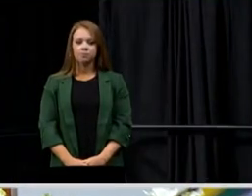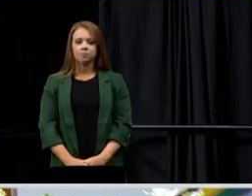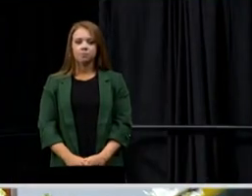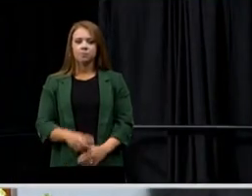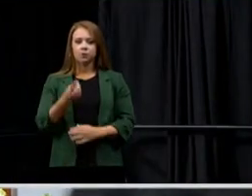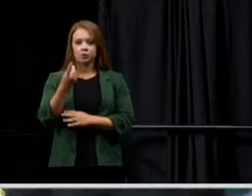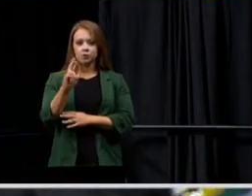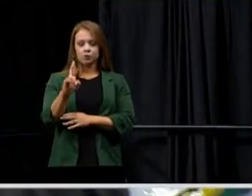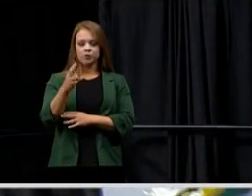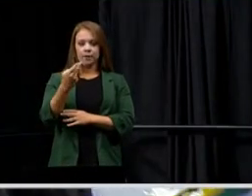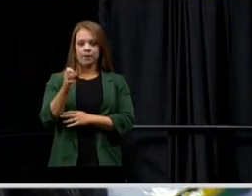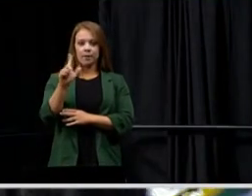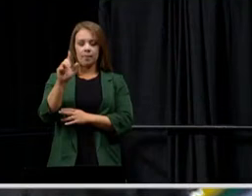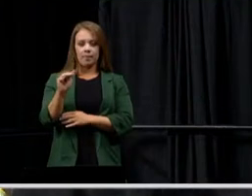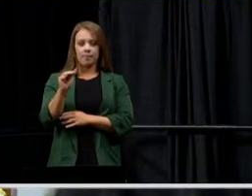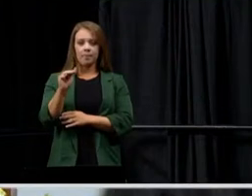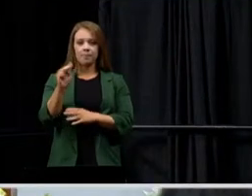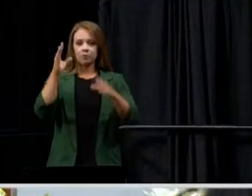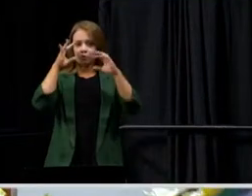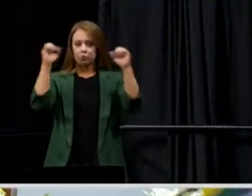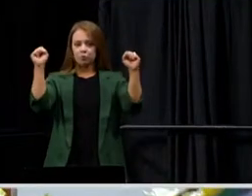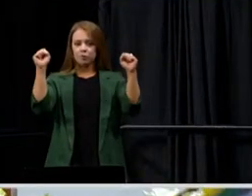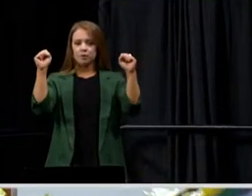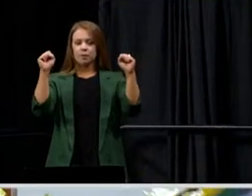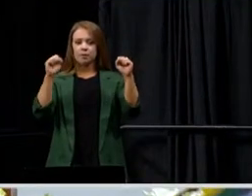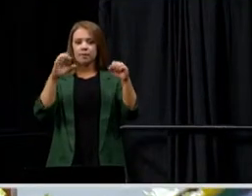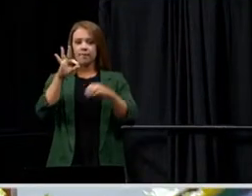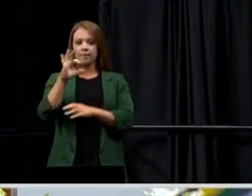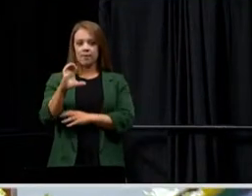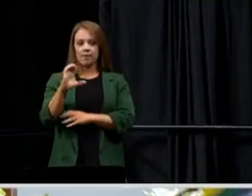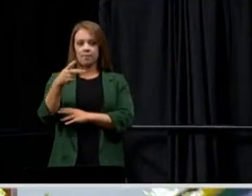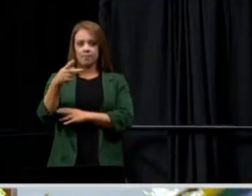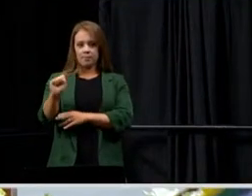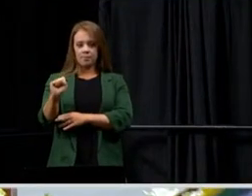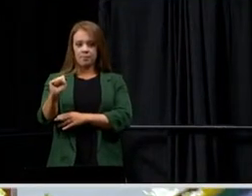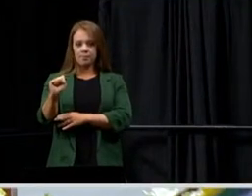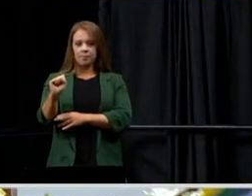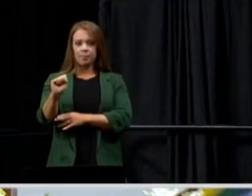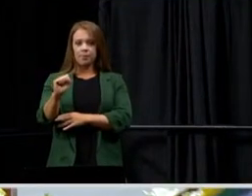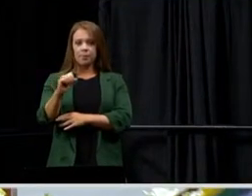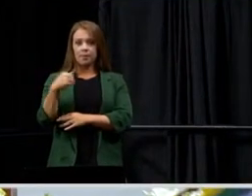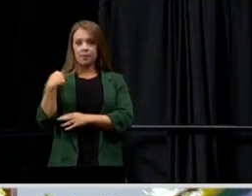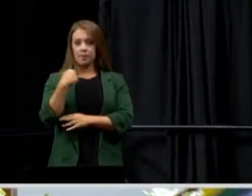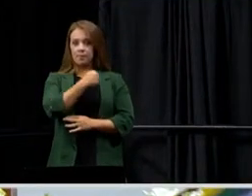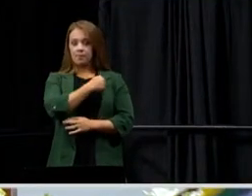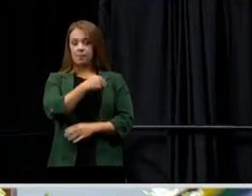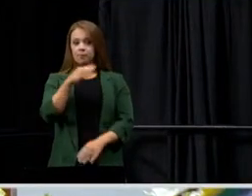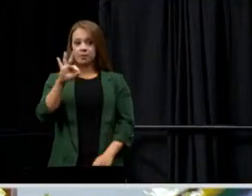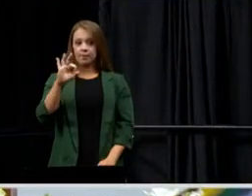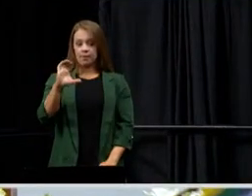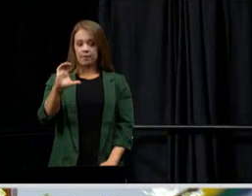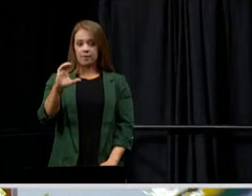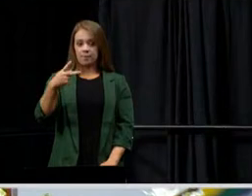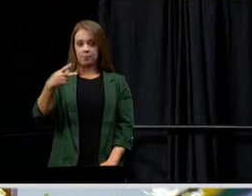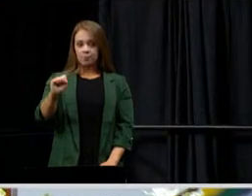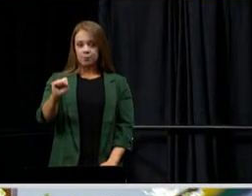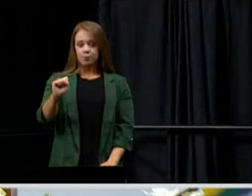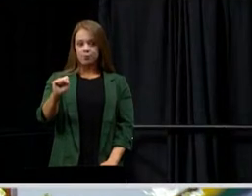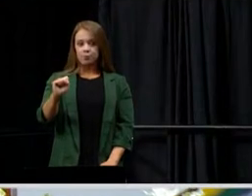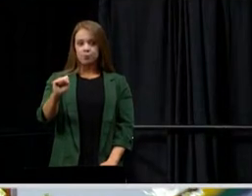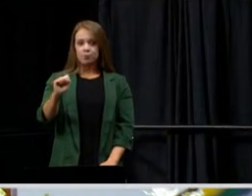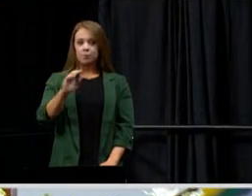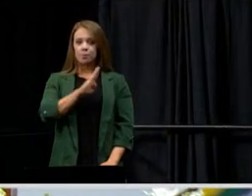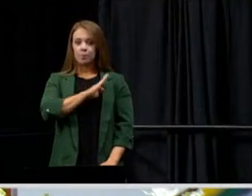Dr. Helm, Acting Superintendent of the Fayette County Public Schools, and to the members of the Fayette County Public